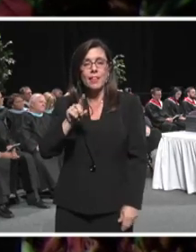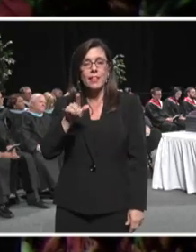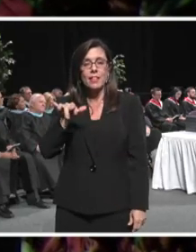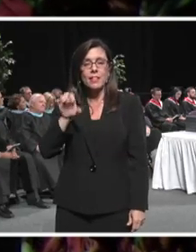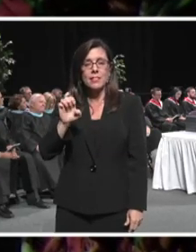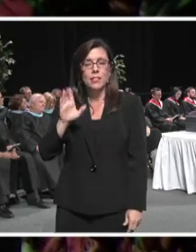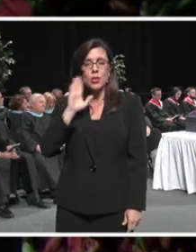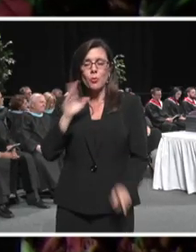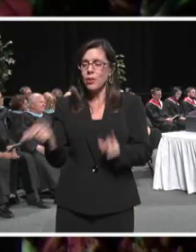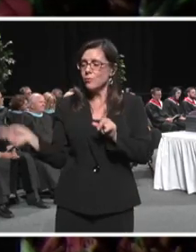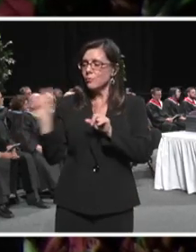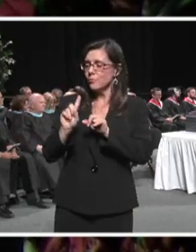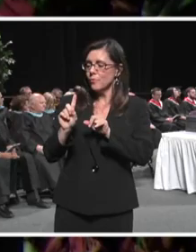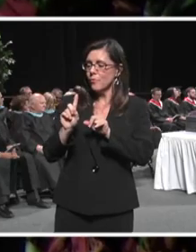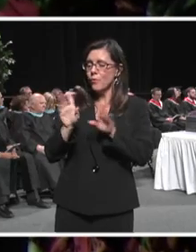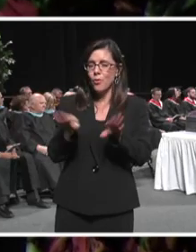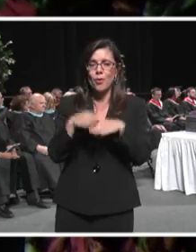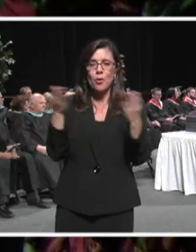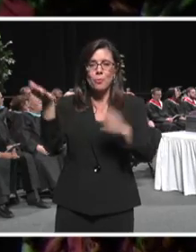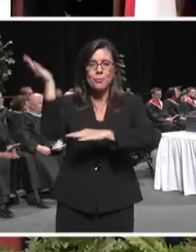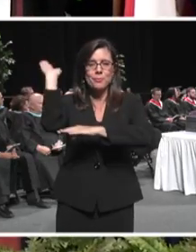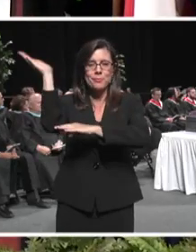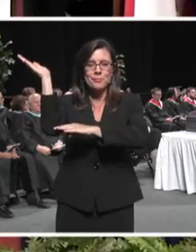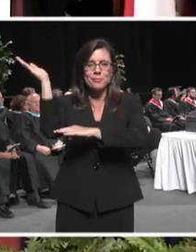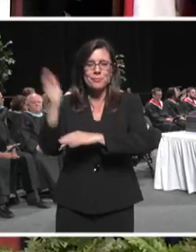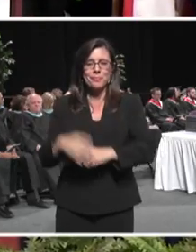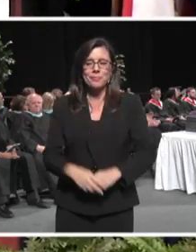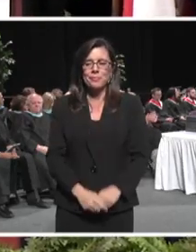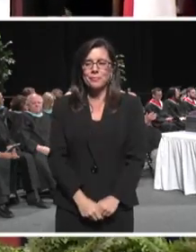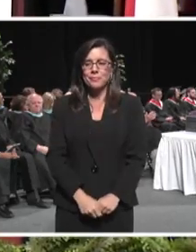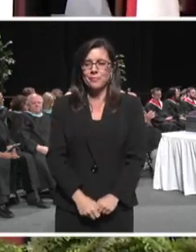podium for the opening remarks.